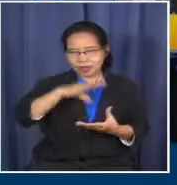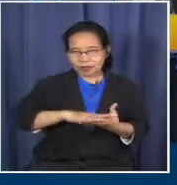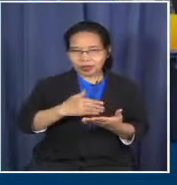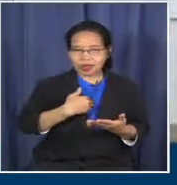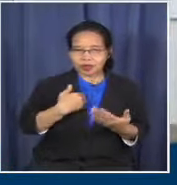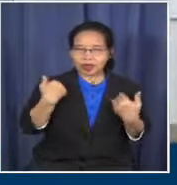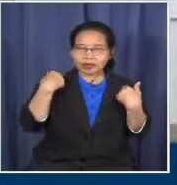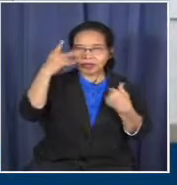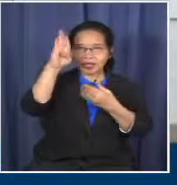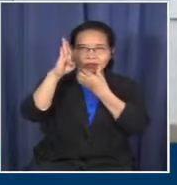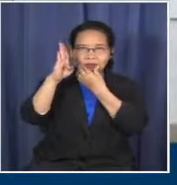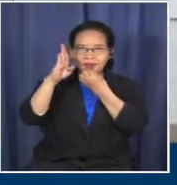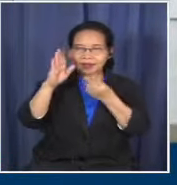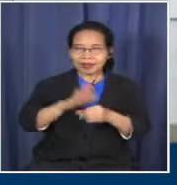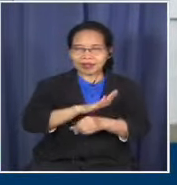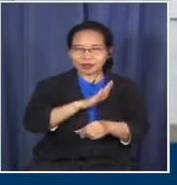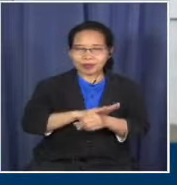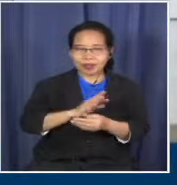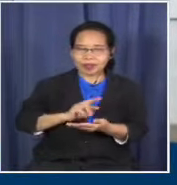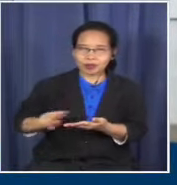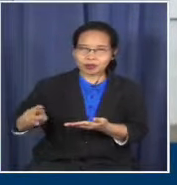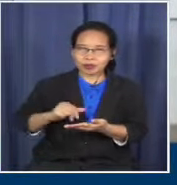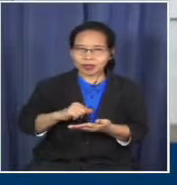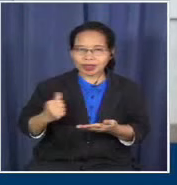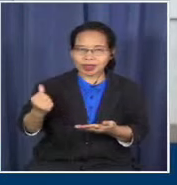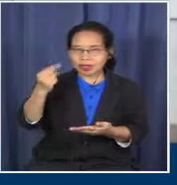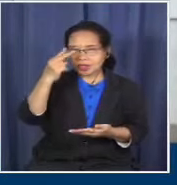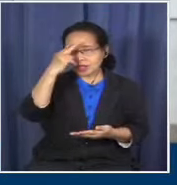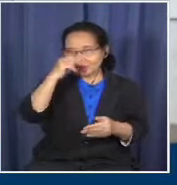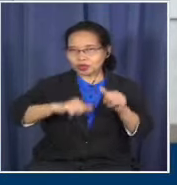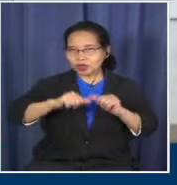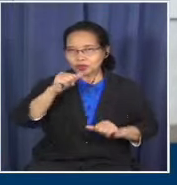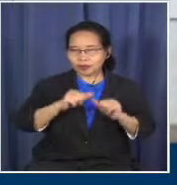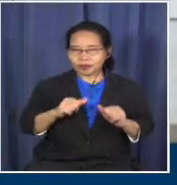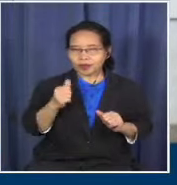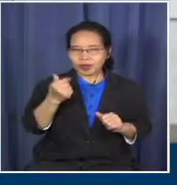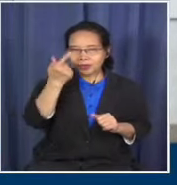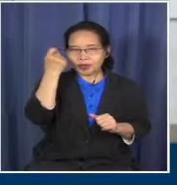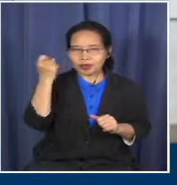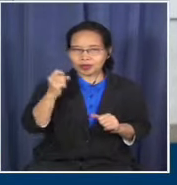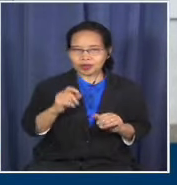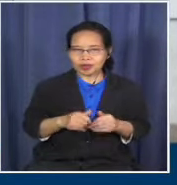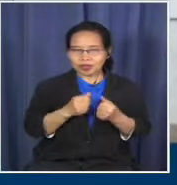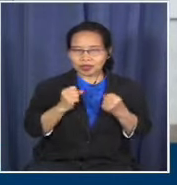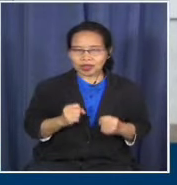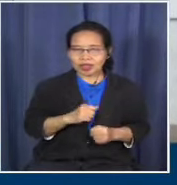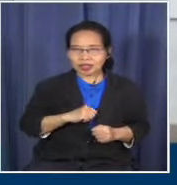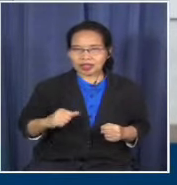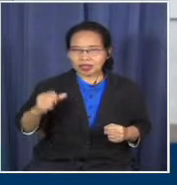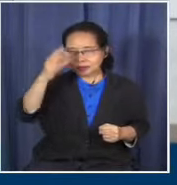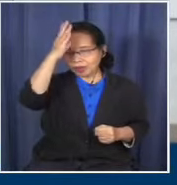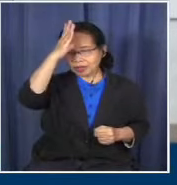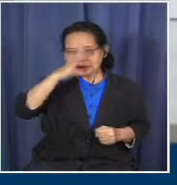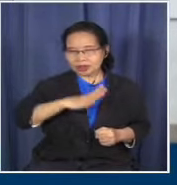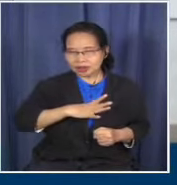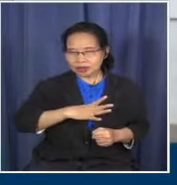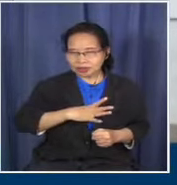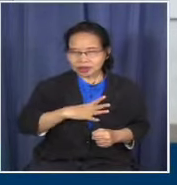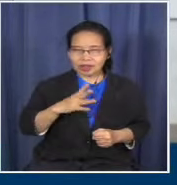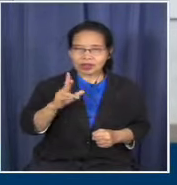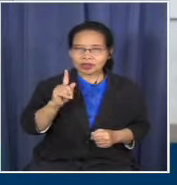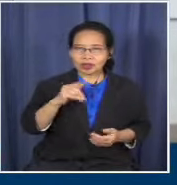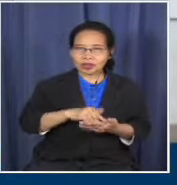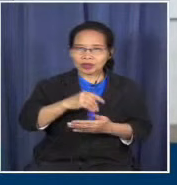This is enough for me to believe that God exists and take away every doubt. How